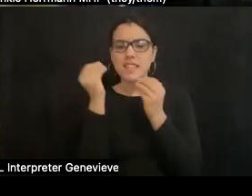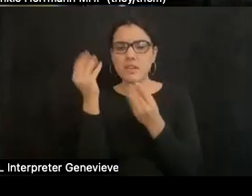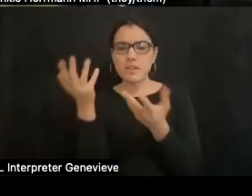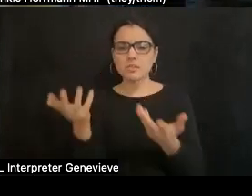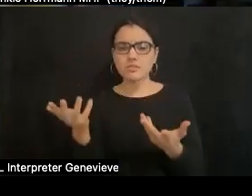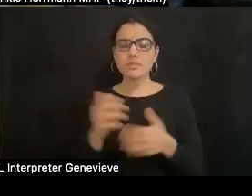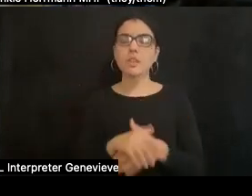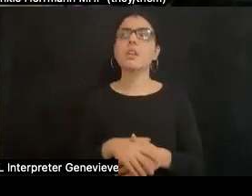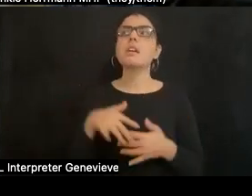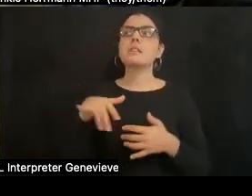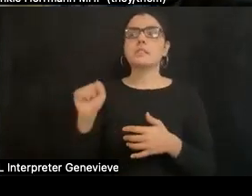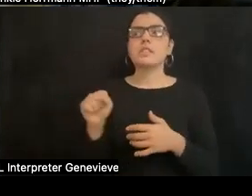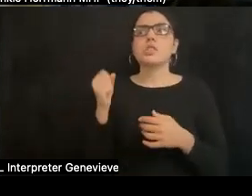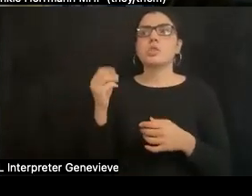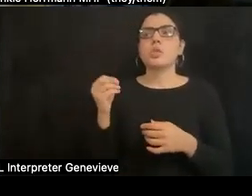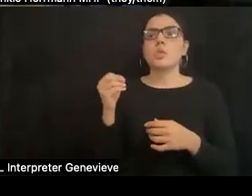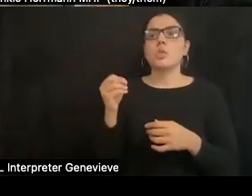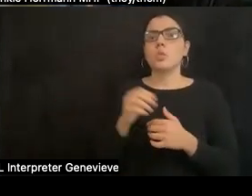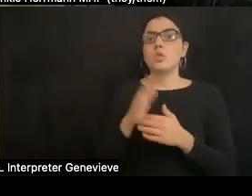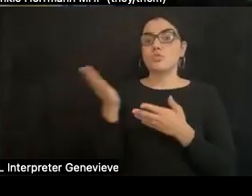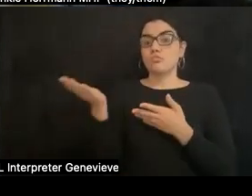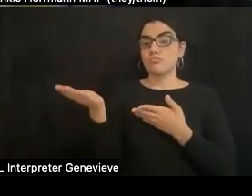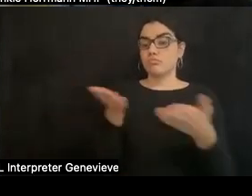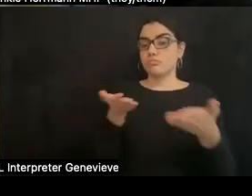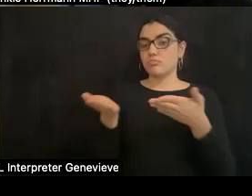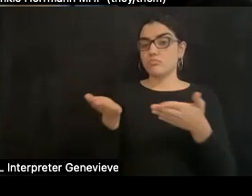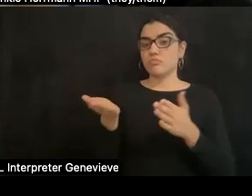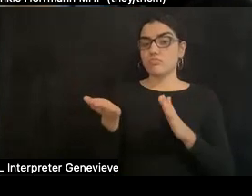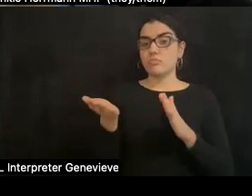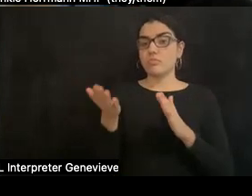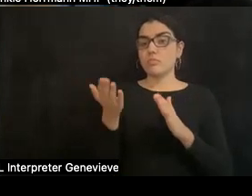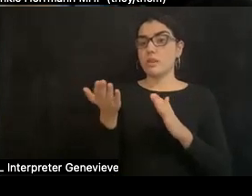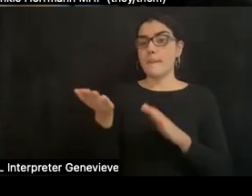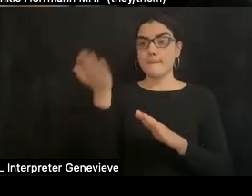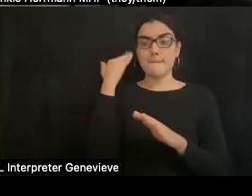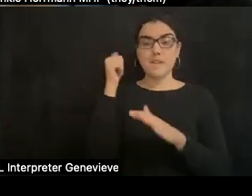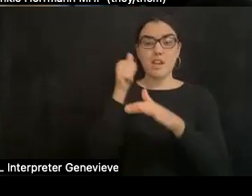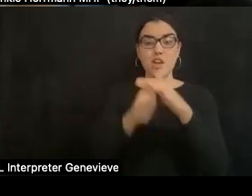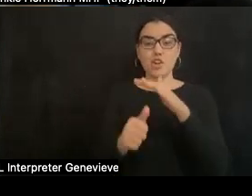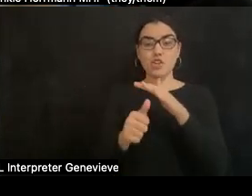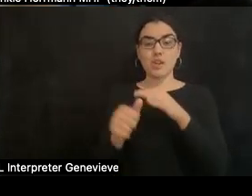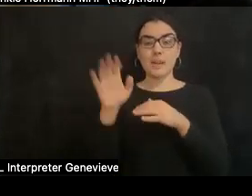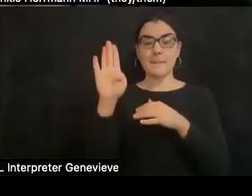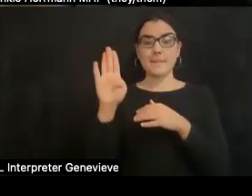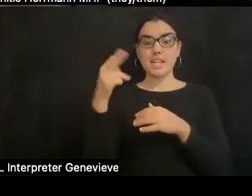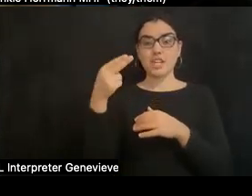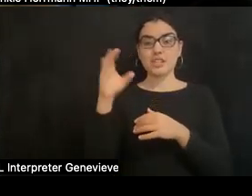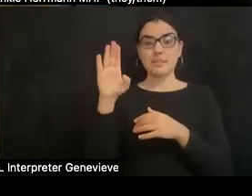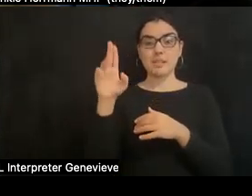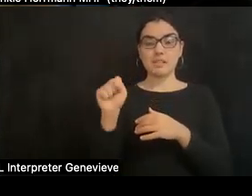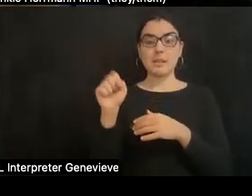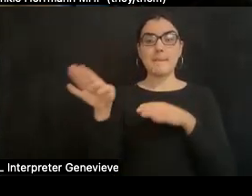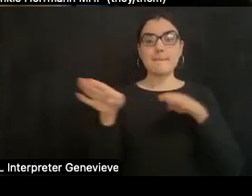so all of the services used to, 100% of them used to be under the BHHCBS, the Behavioral